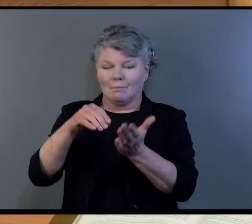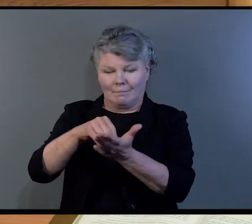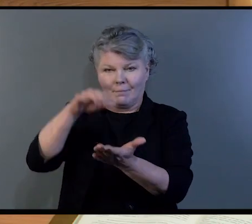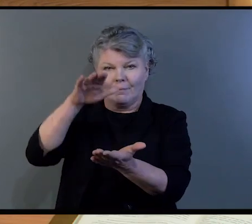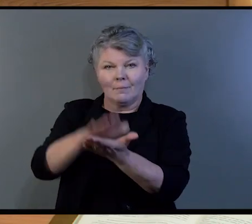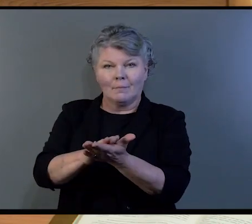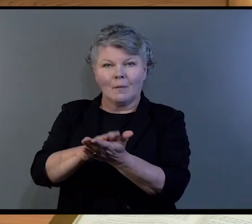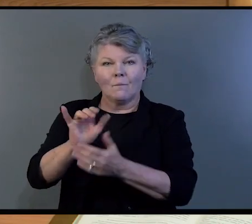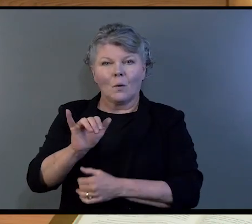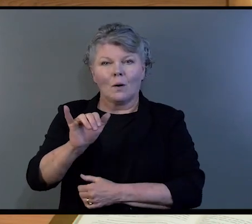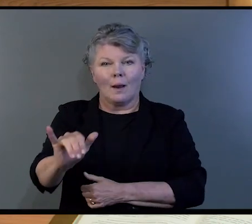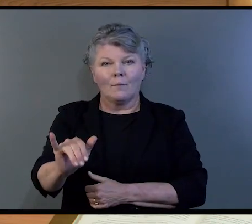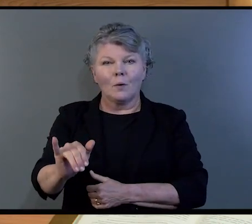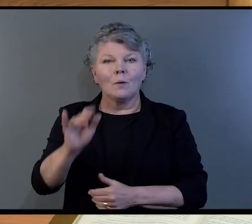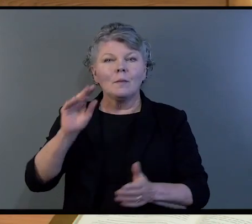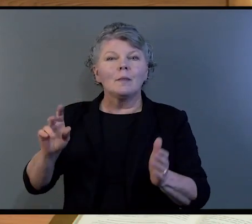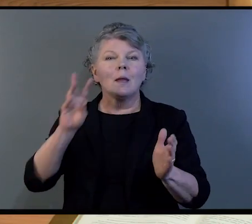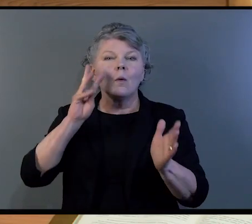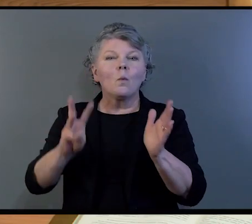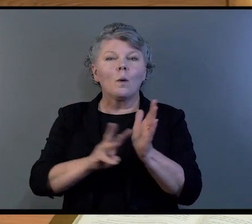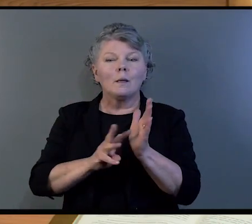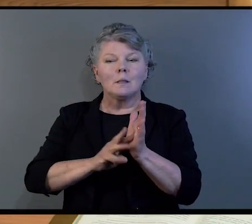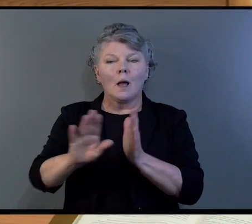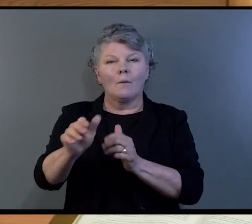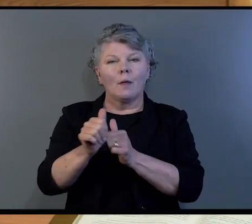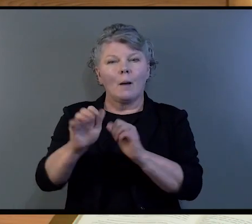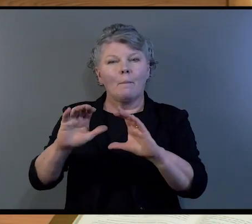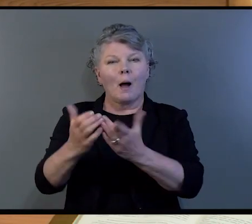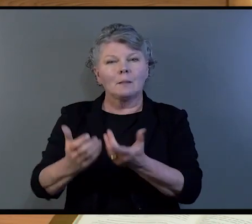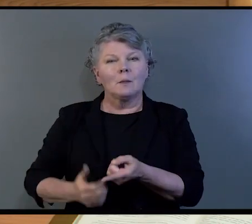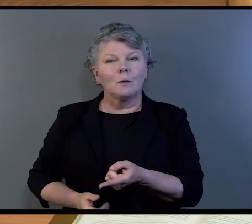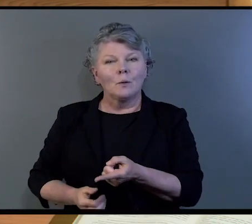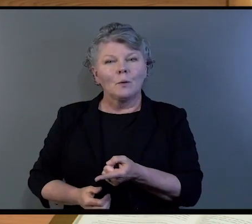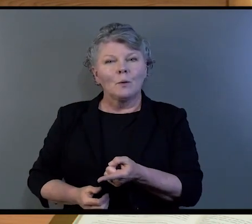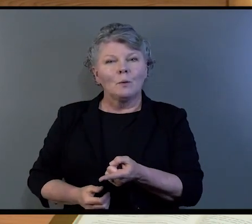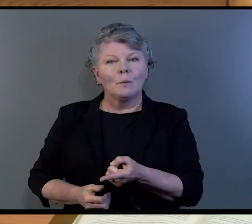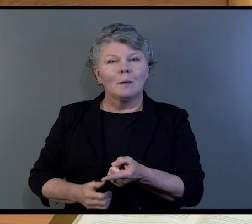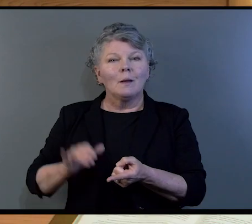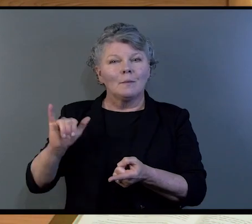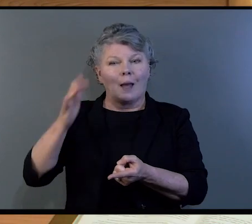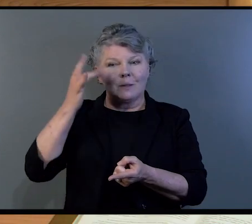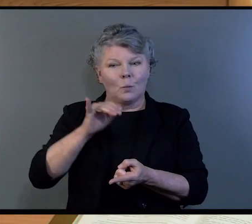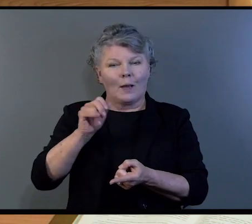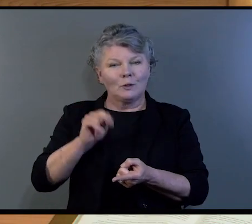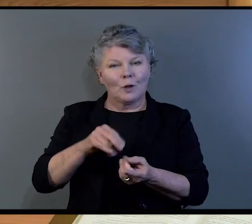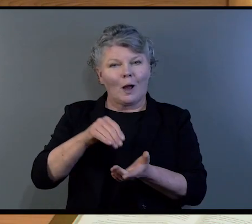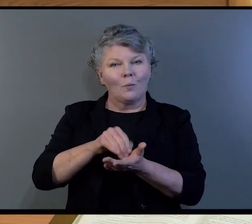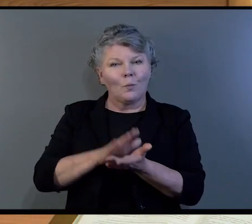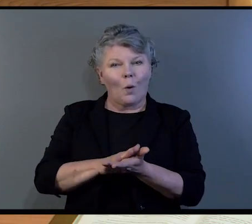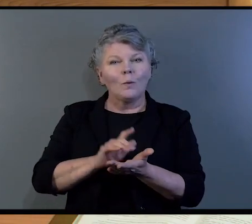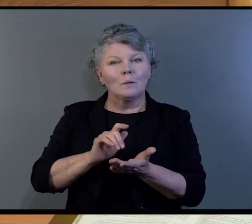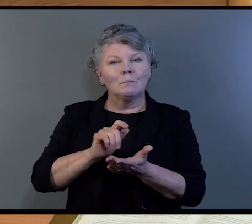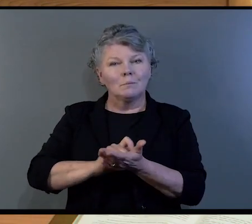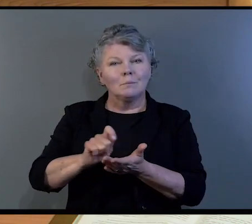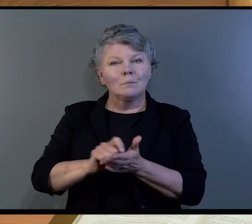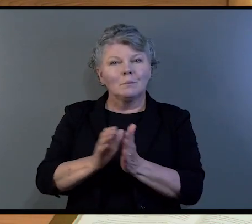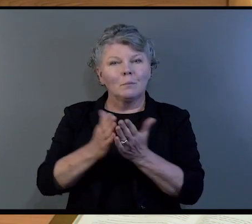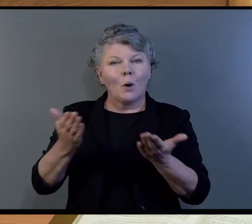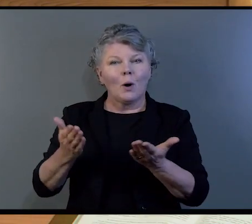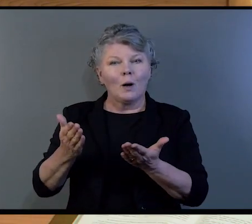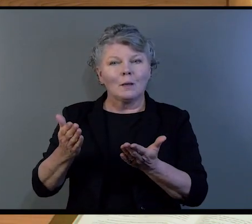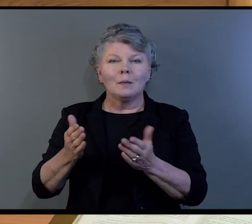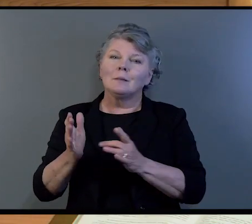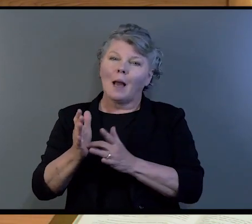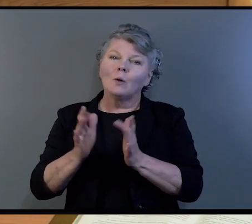the eyewitness testimony of the apostles. That's what John says about why he wrote his book. Now, Jesus did many other signs in the presence